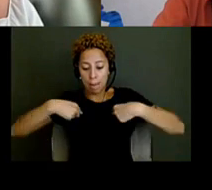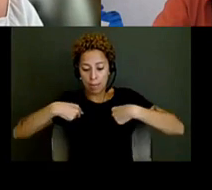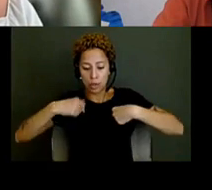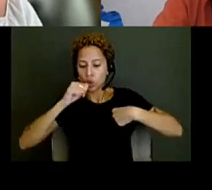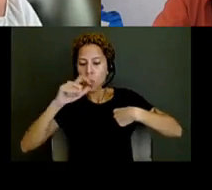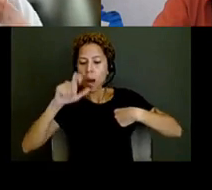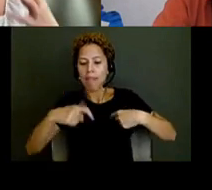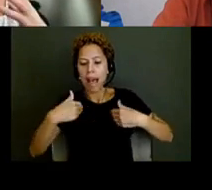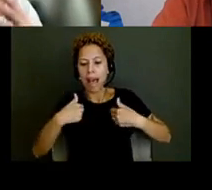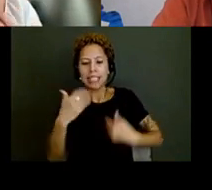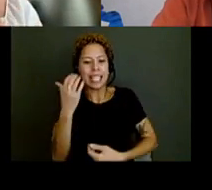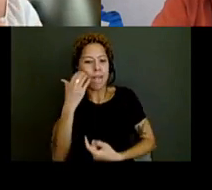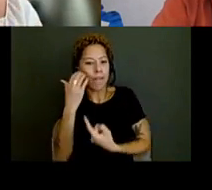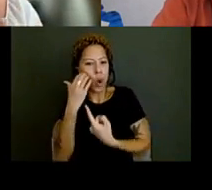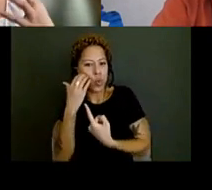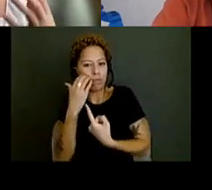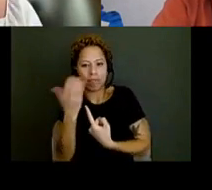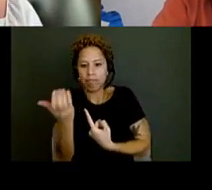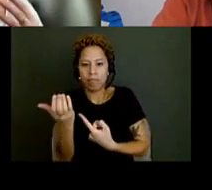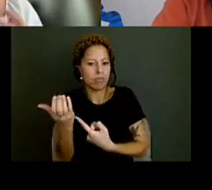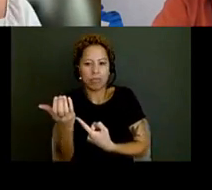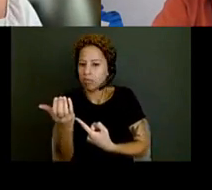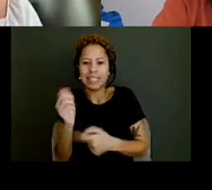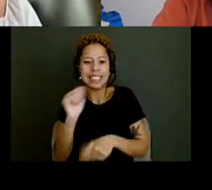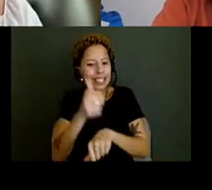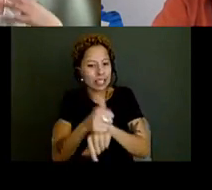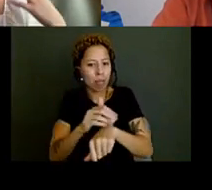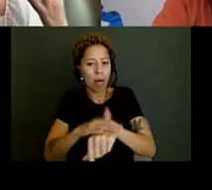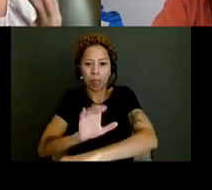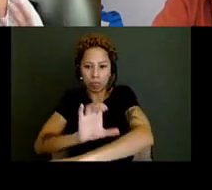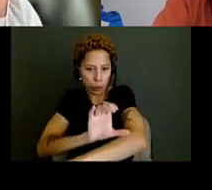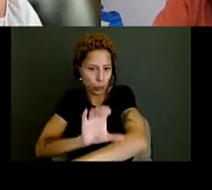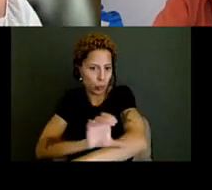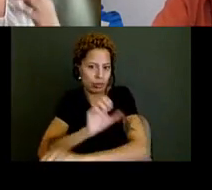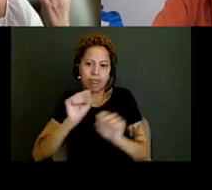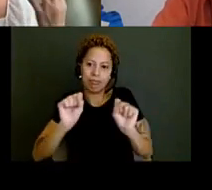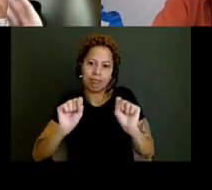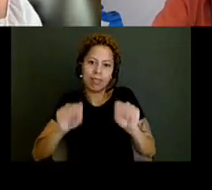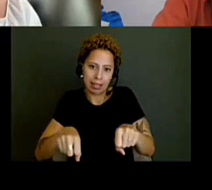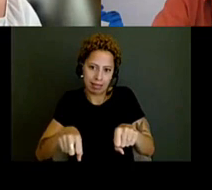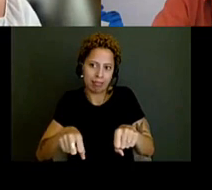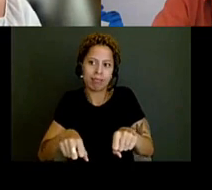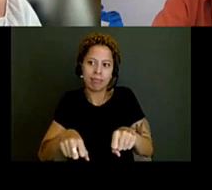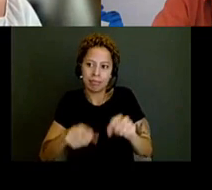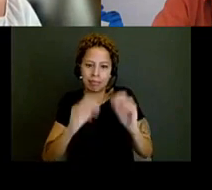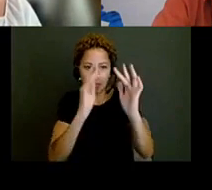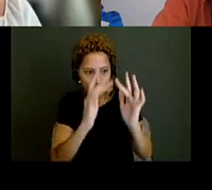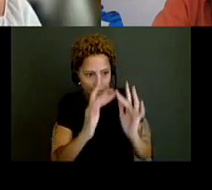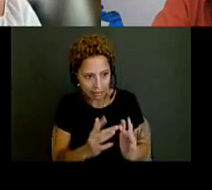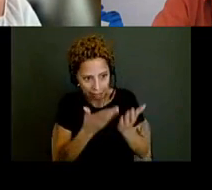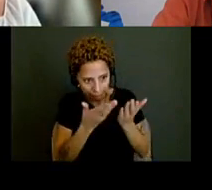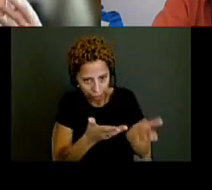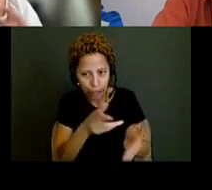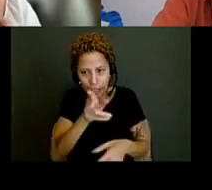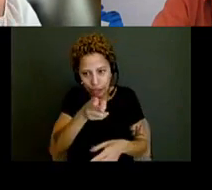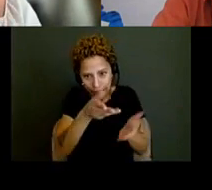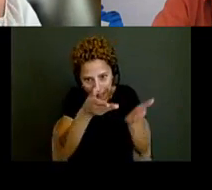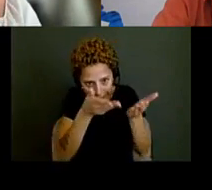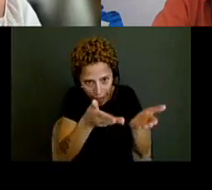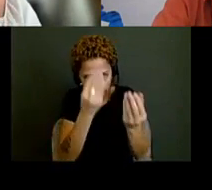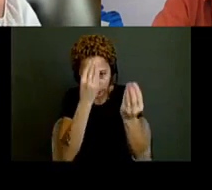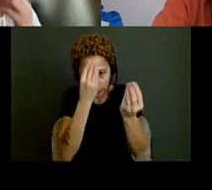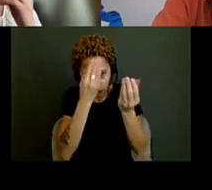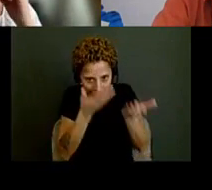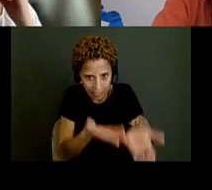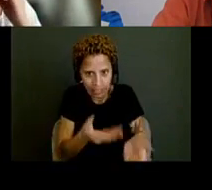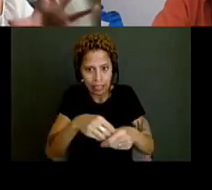mobile devices even. This can be set up on a regular computer. That's where you see the contacts. That's where you see the history and information that you